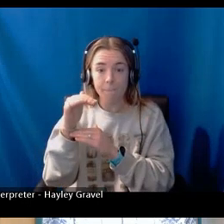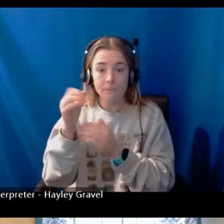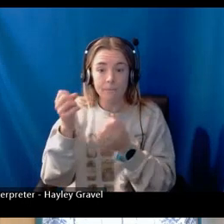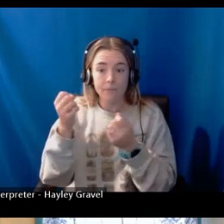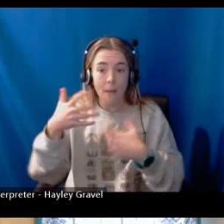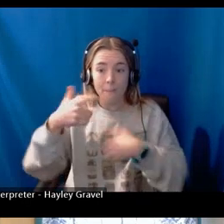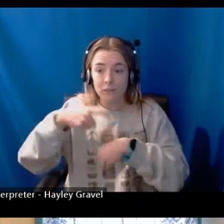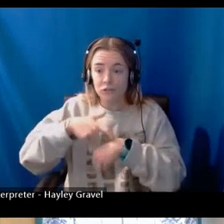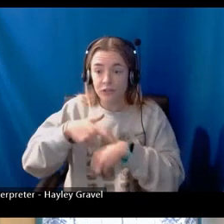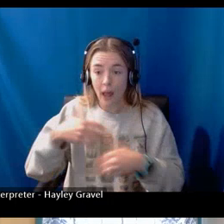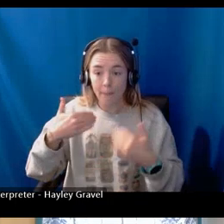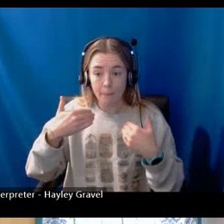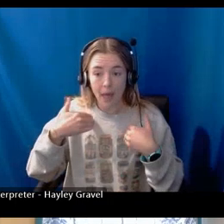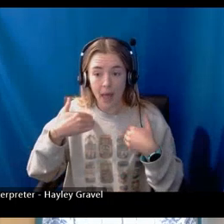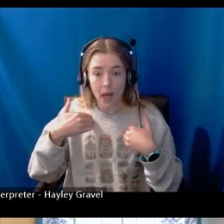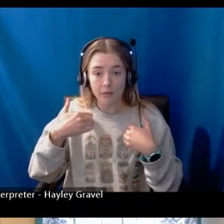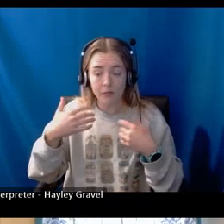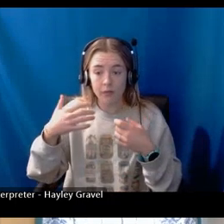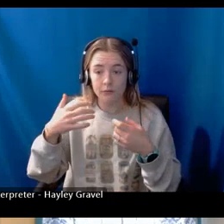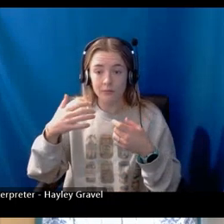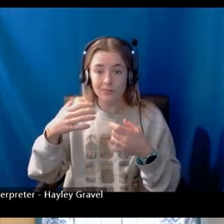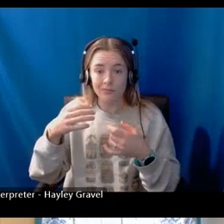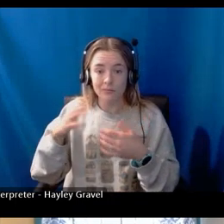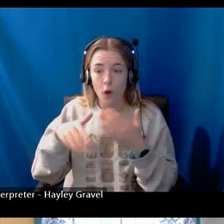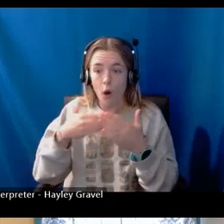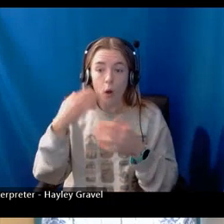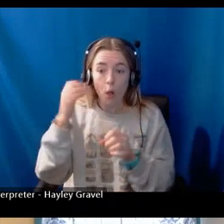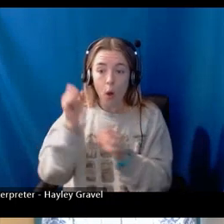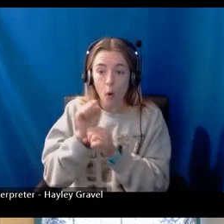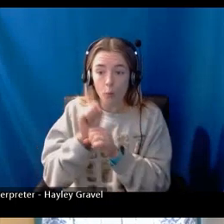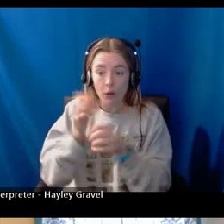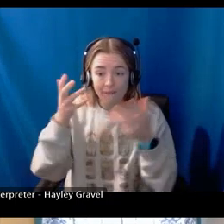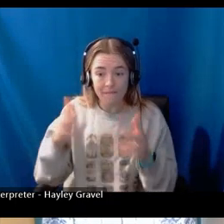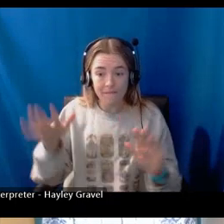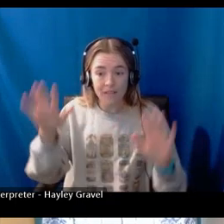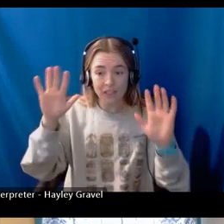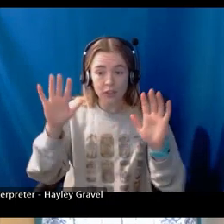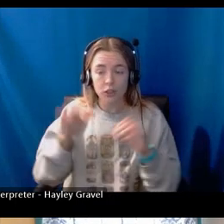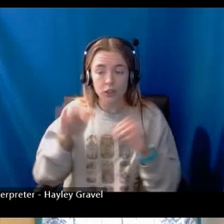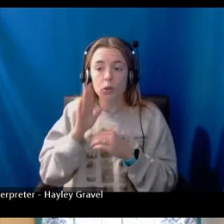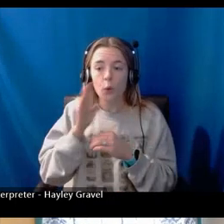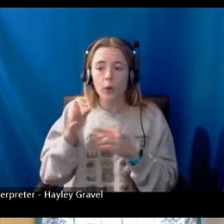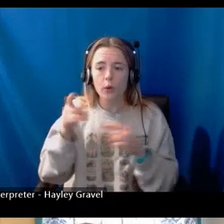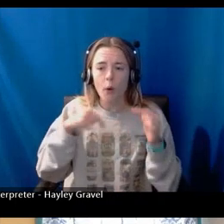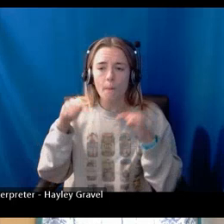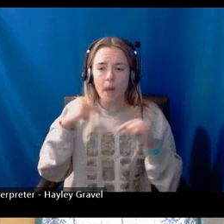work completed. Okay, so I'm going to go back to